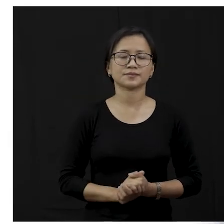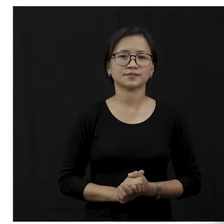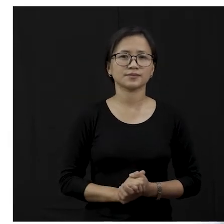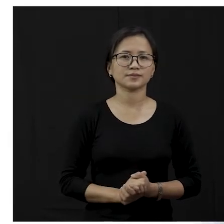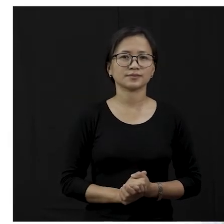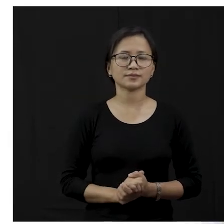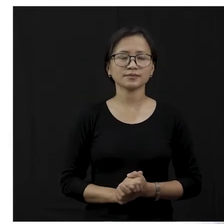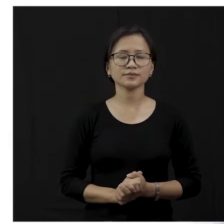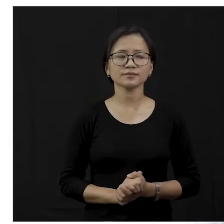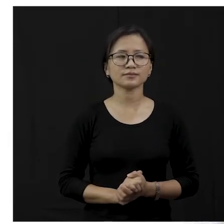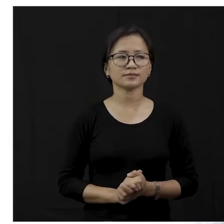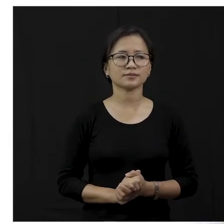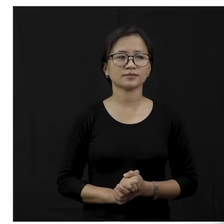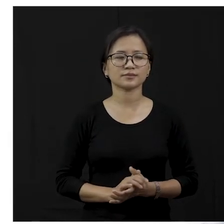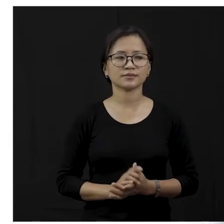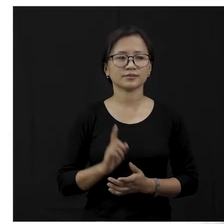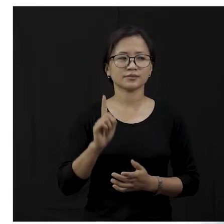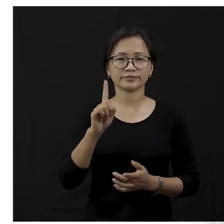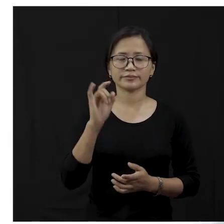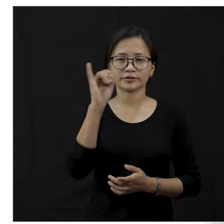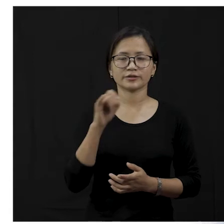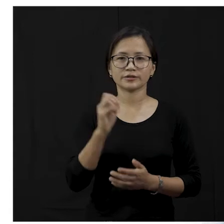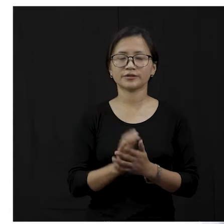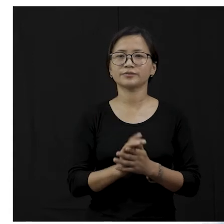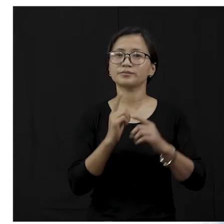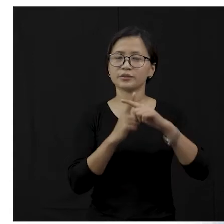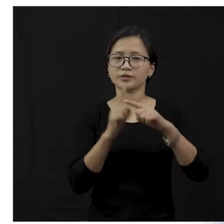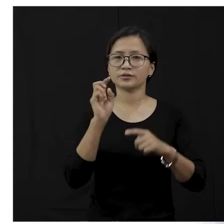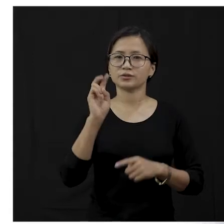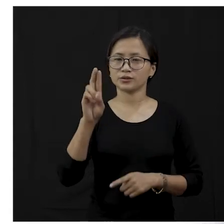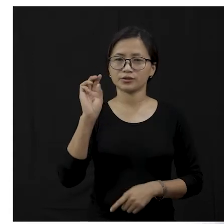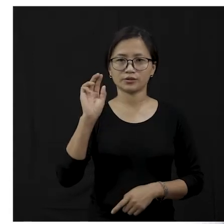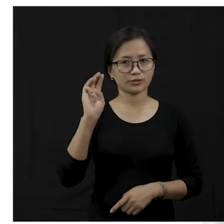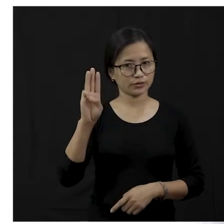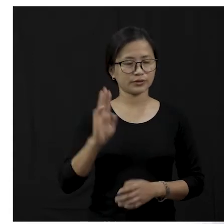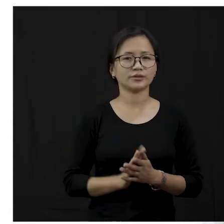Okay? So, 16 plus 23 is equal to